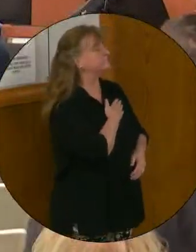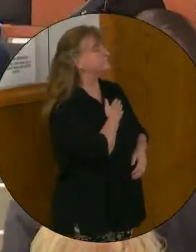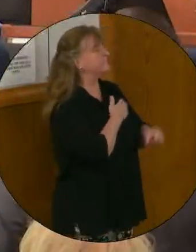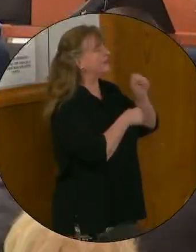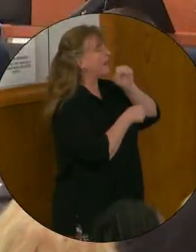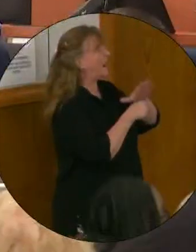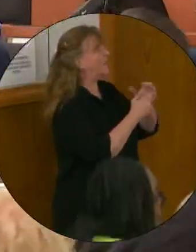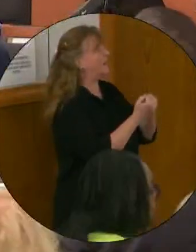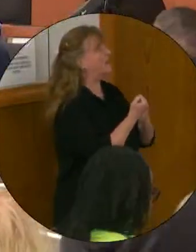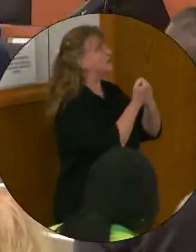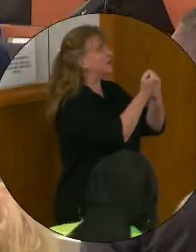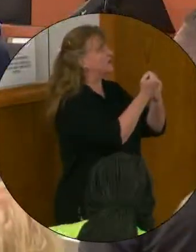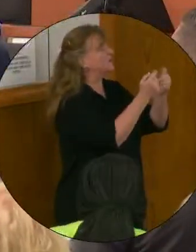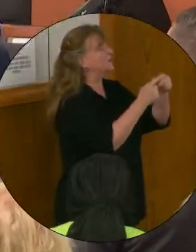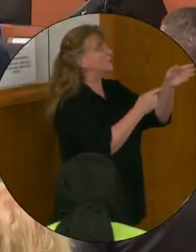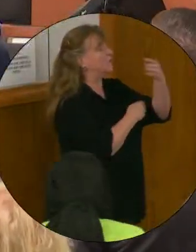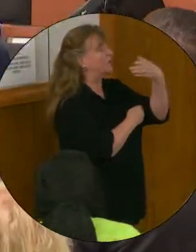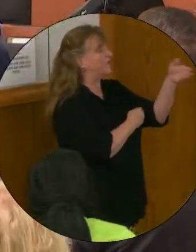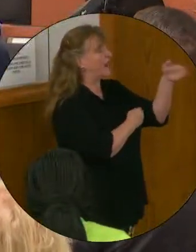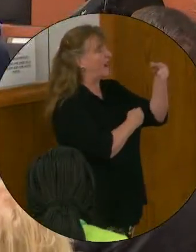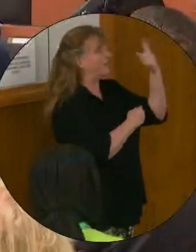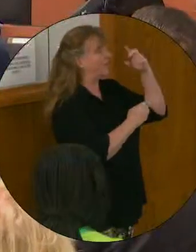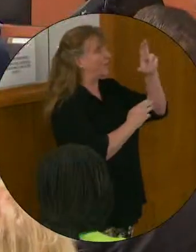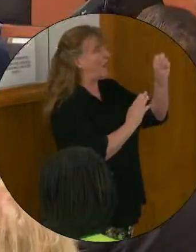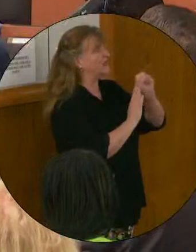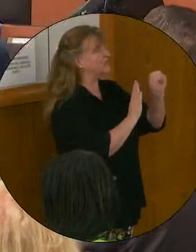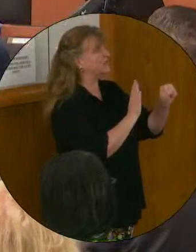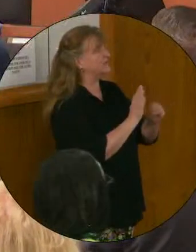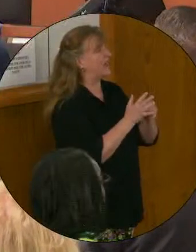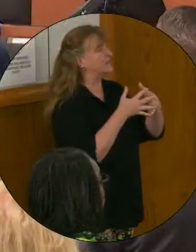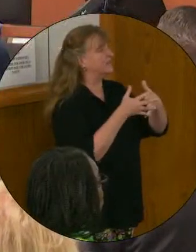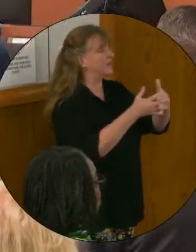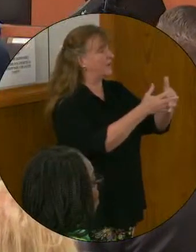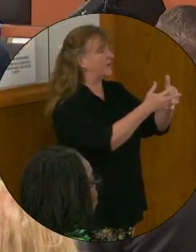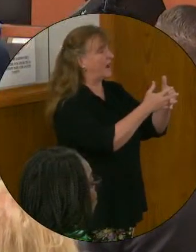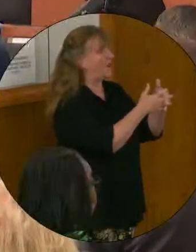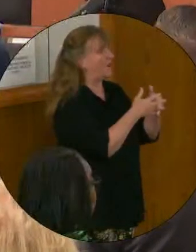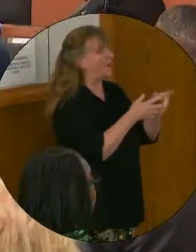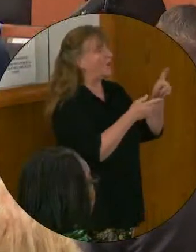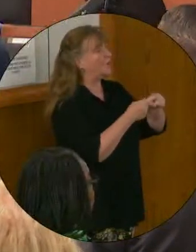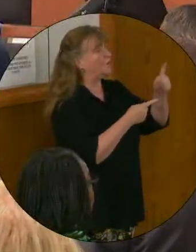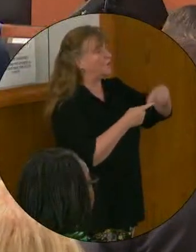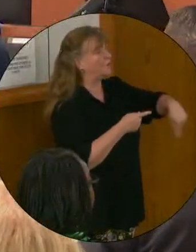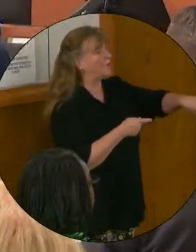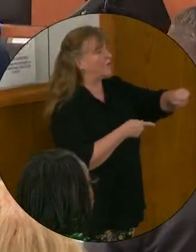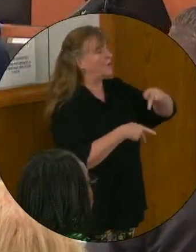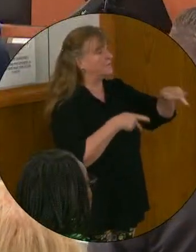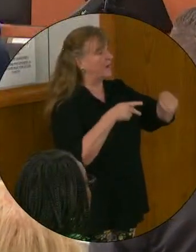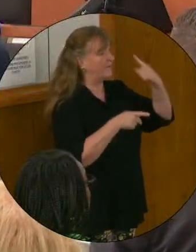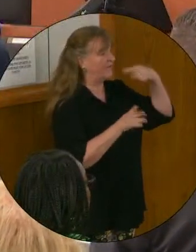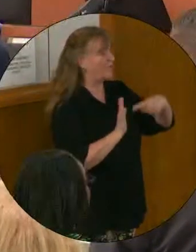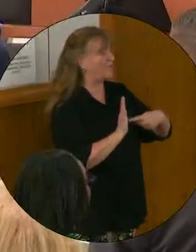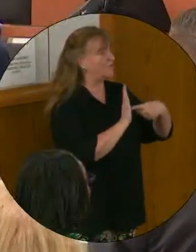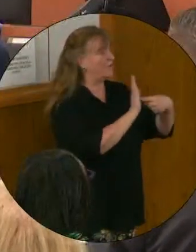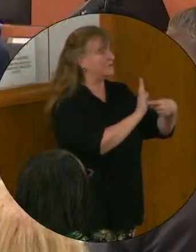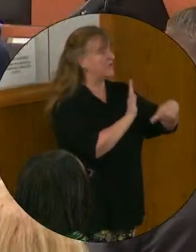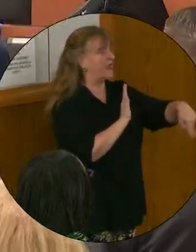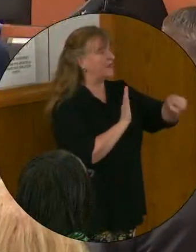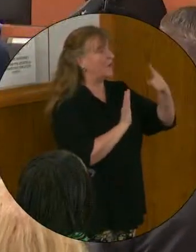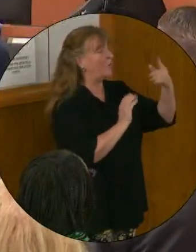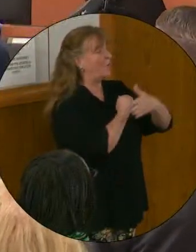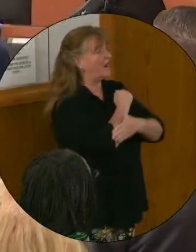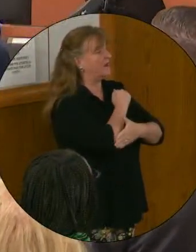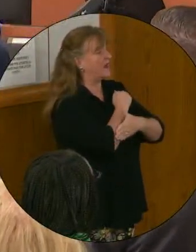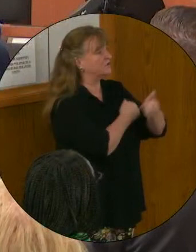I pledge allegiance to the flag of the United States of America and to the republic for which it stands, one